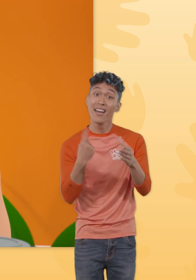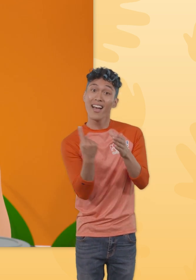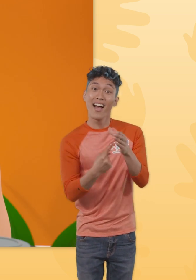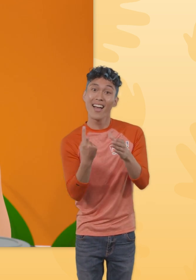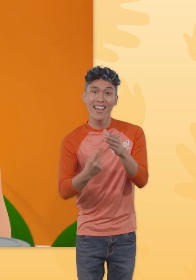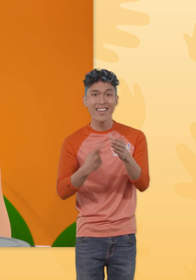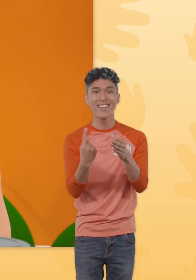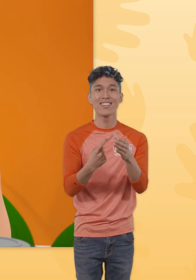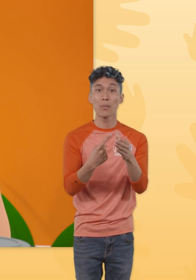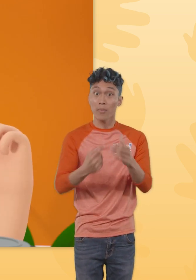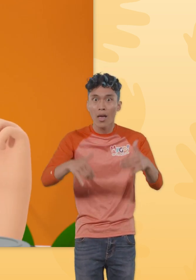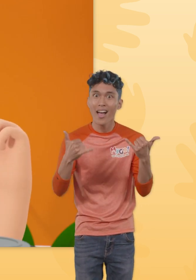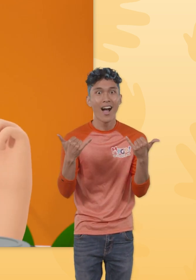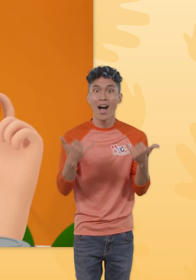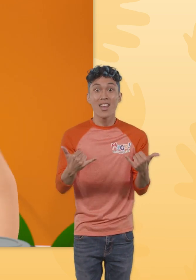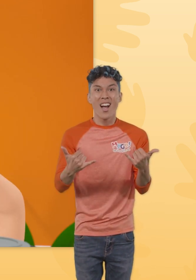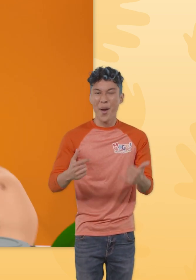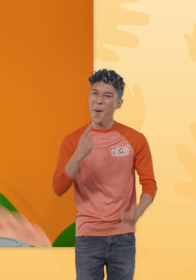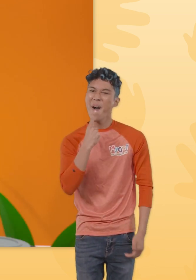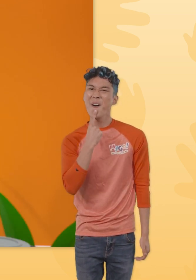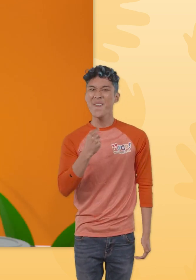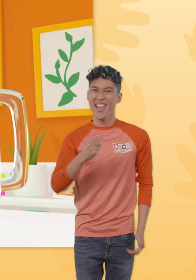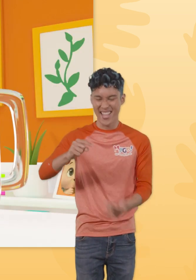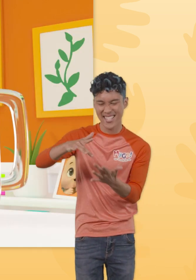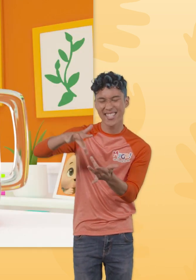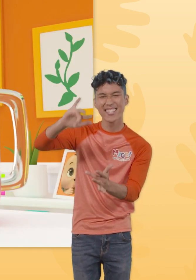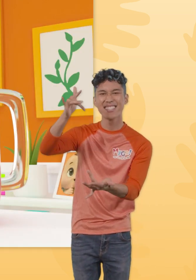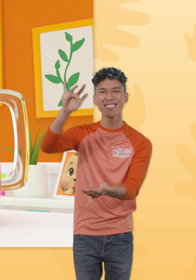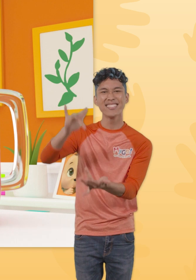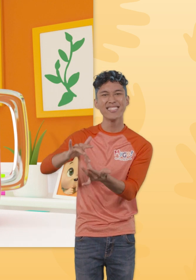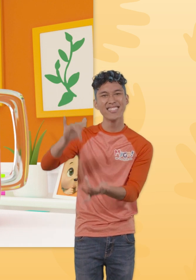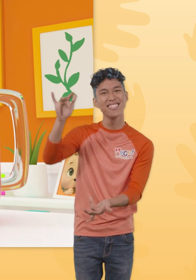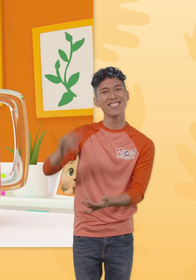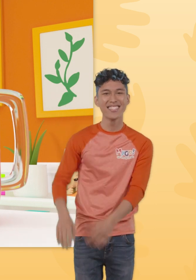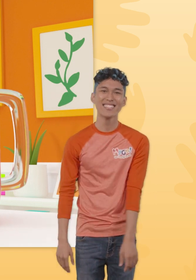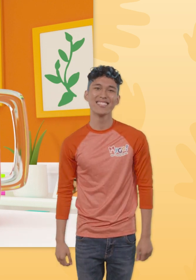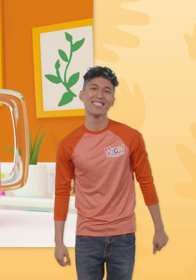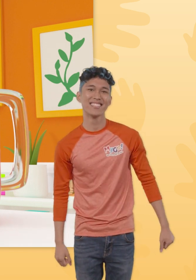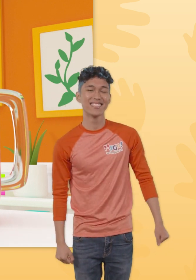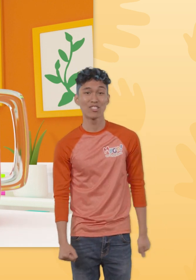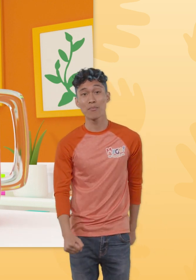way we mix it up. And now it's a red smoothie.